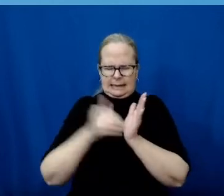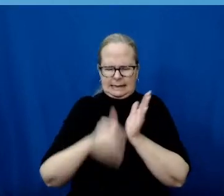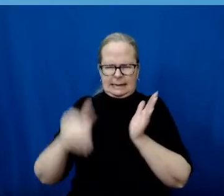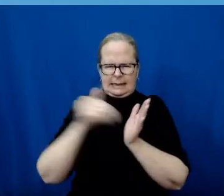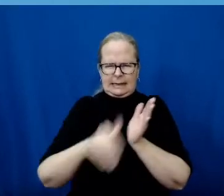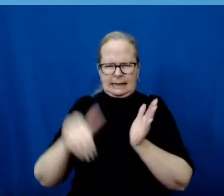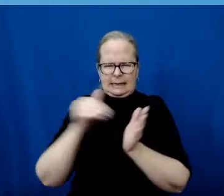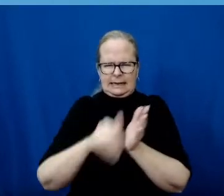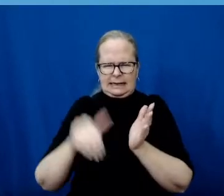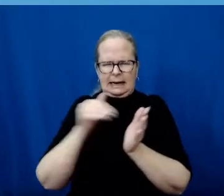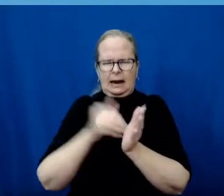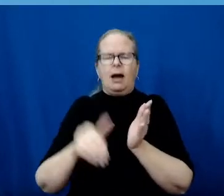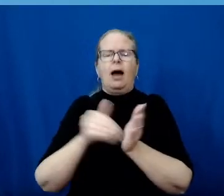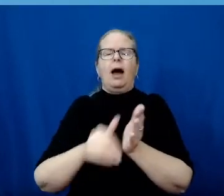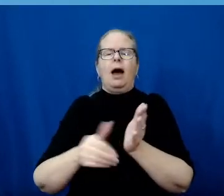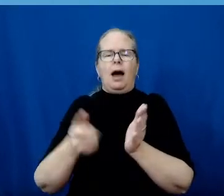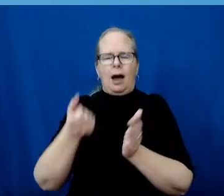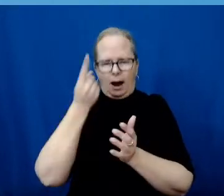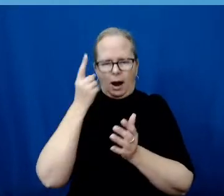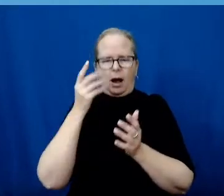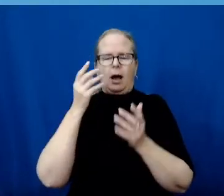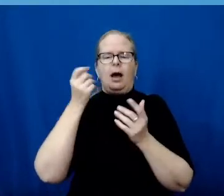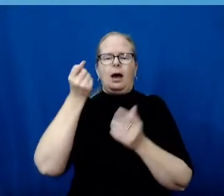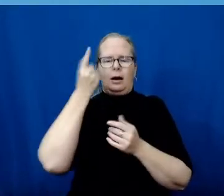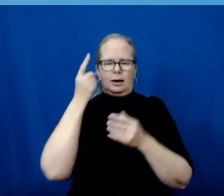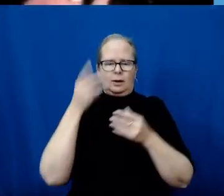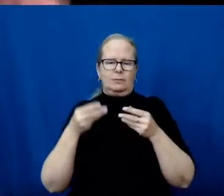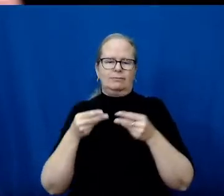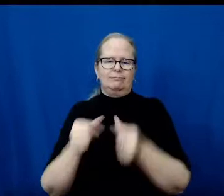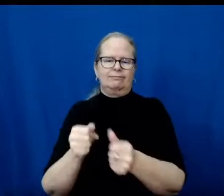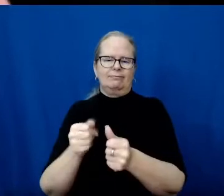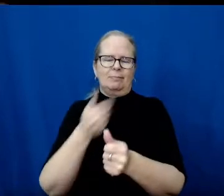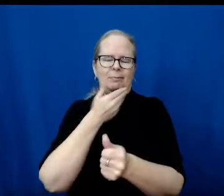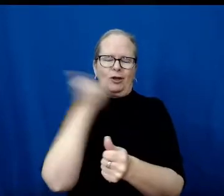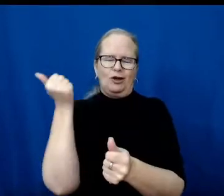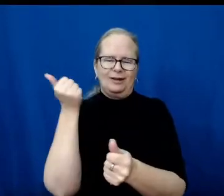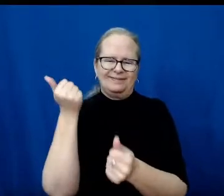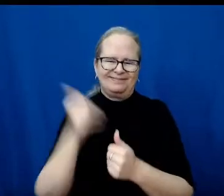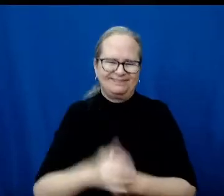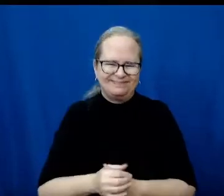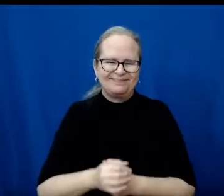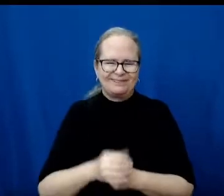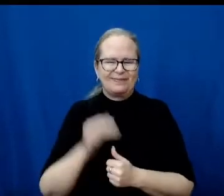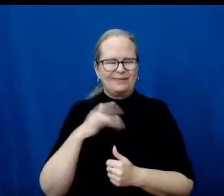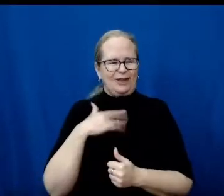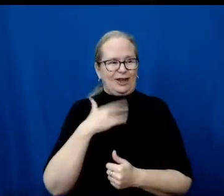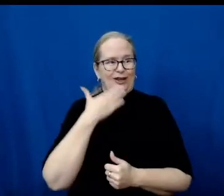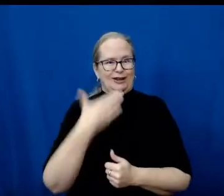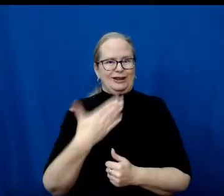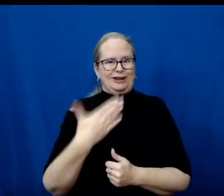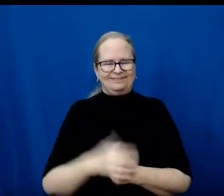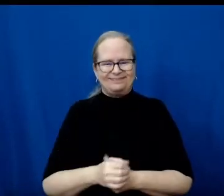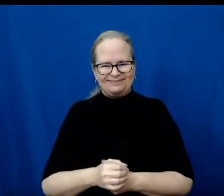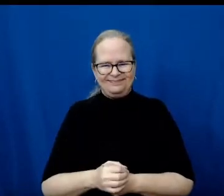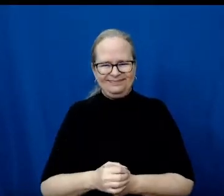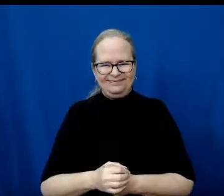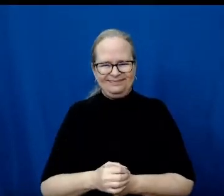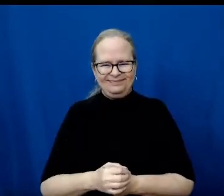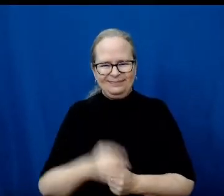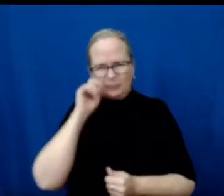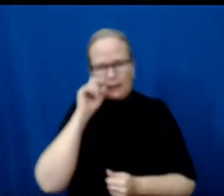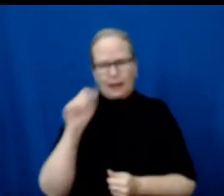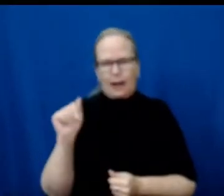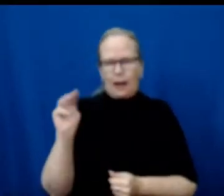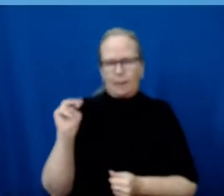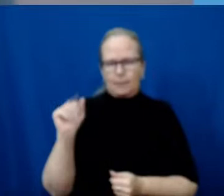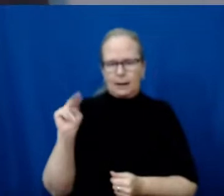just feels really good. After the first one, you work out all the kinks, and then you know what to do. Yeah, for sure. So let's